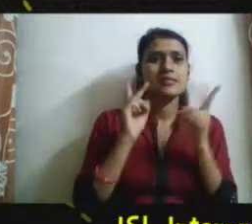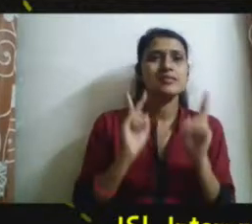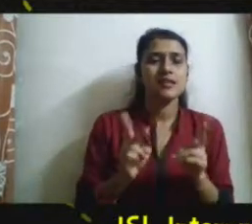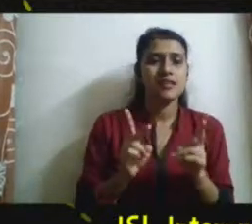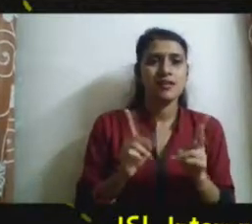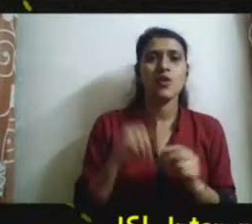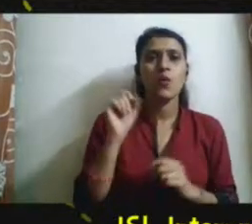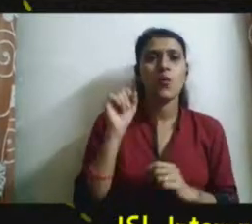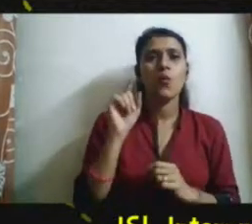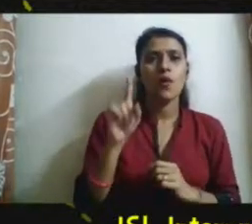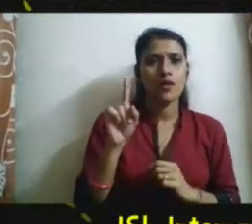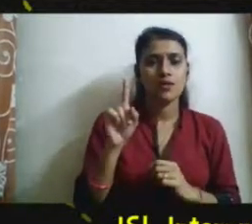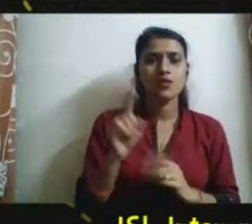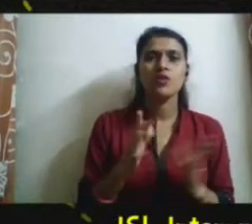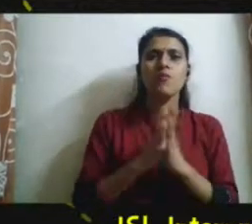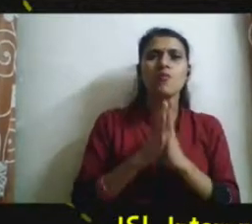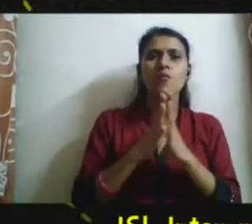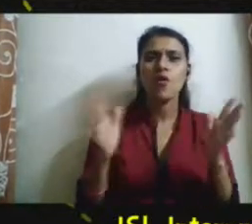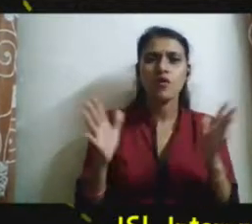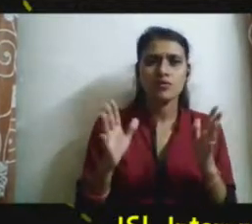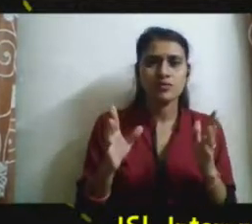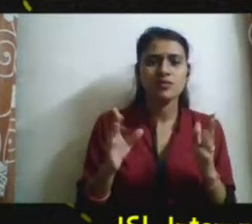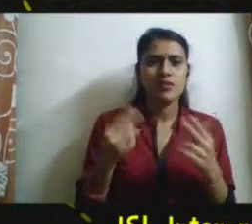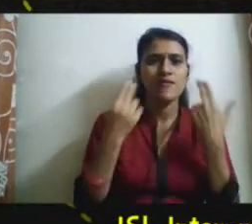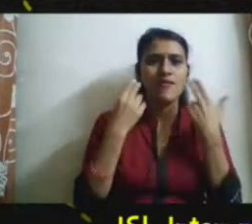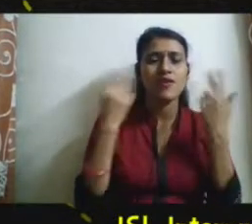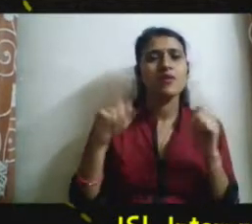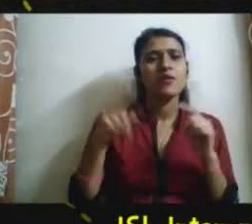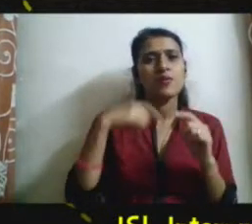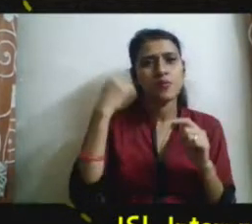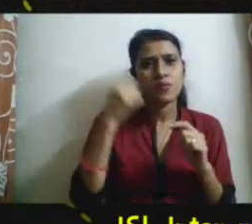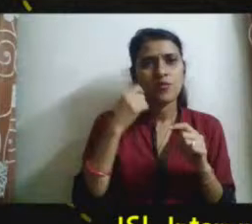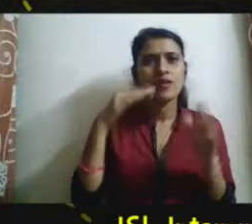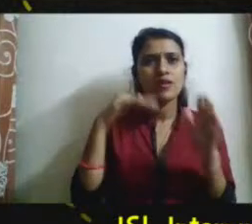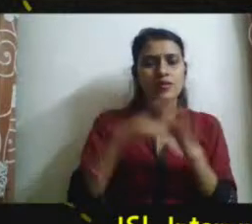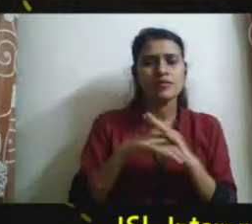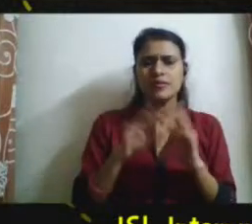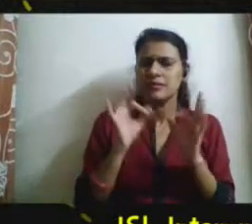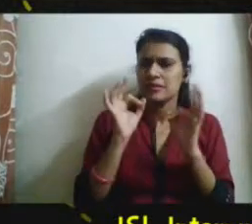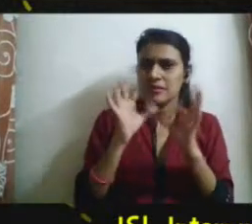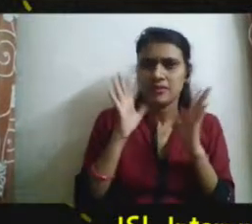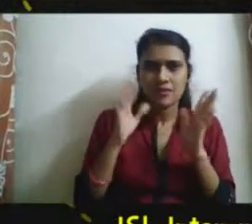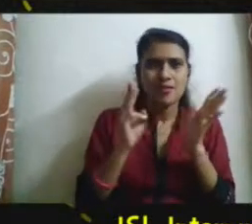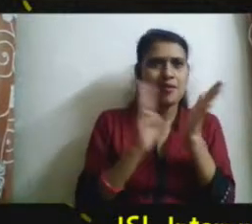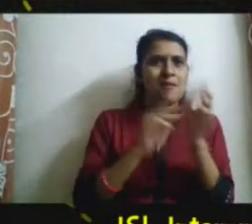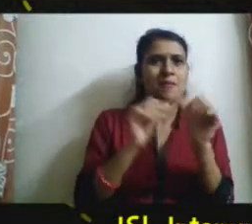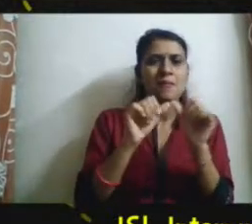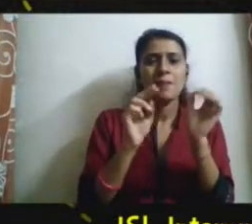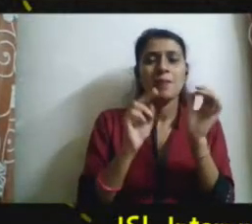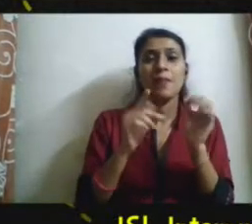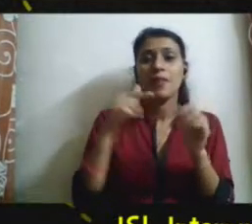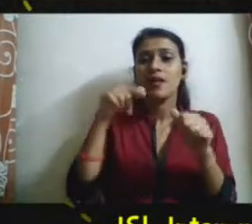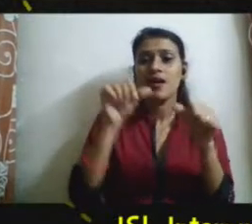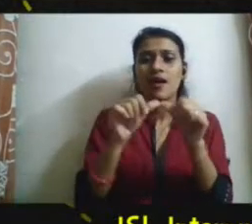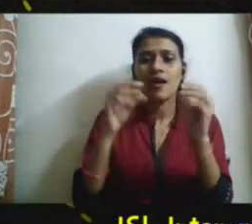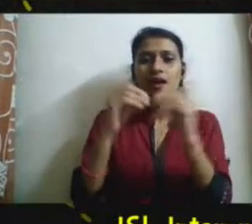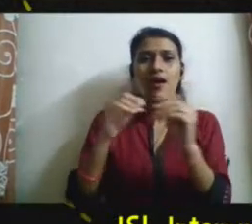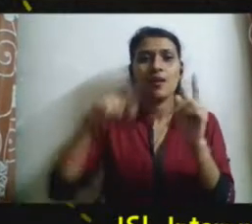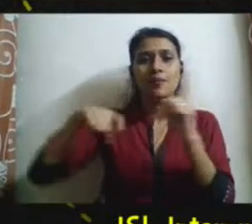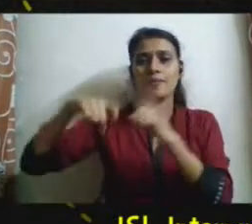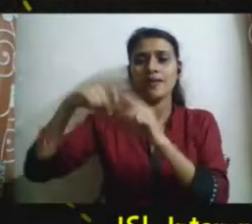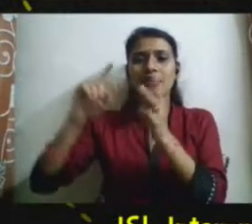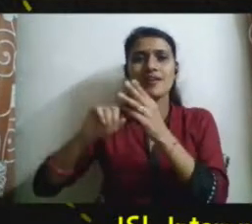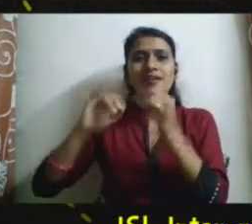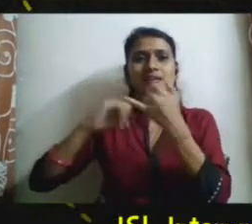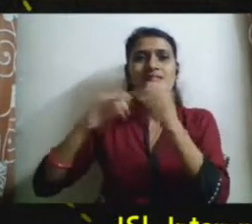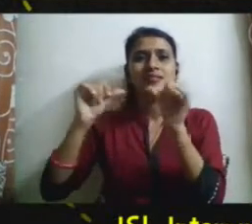one most iconic video moment for me precedes Man Ke Manjeera, and it is Apke Sawan. Because I think when a generation